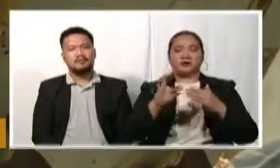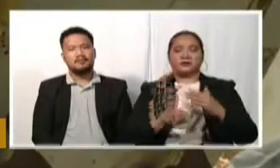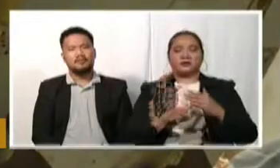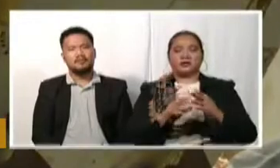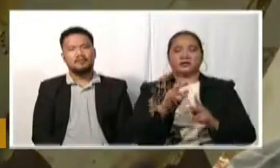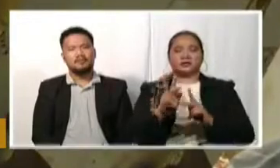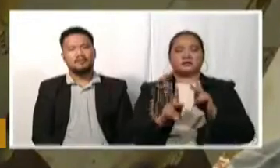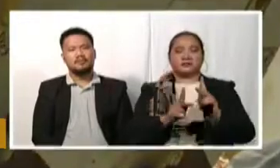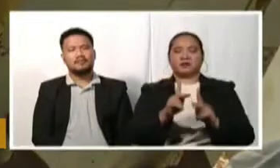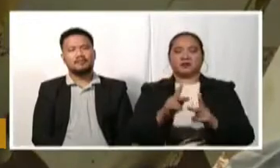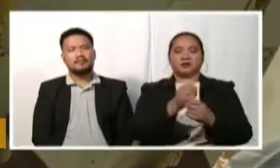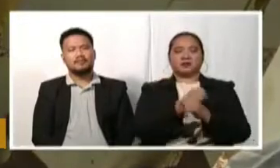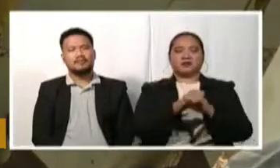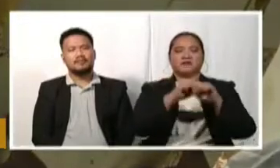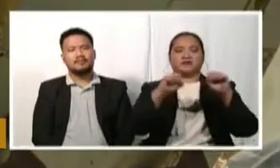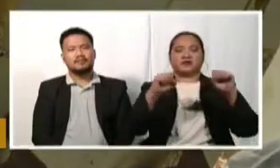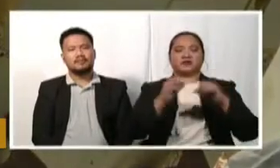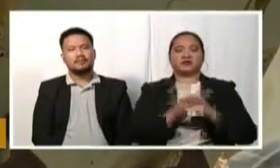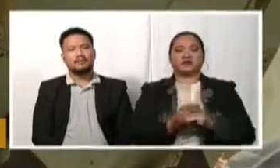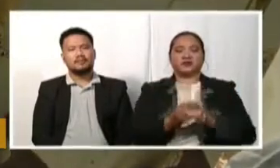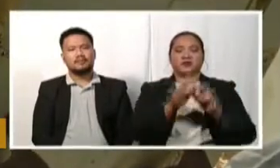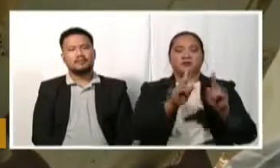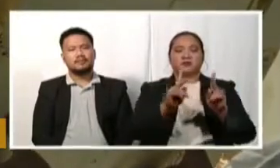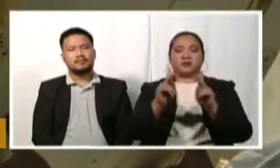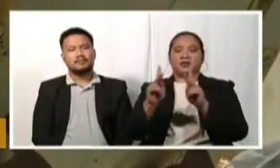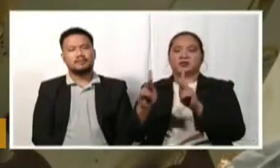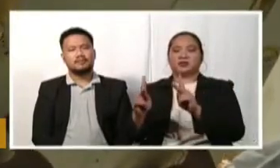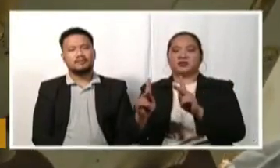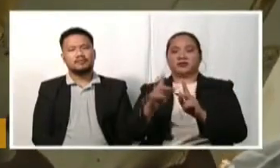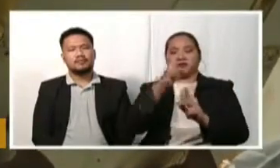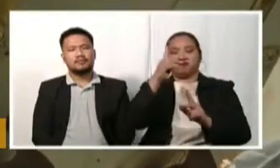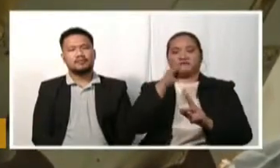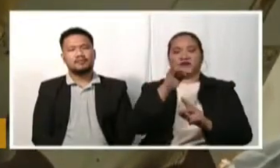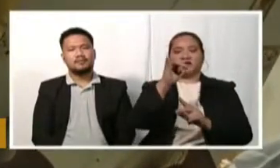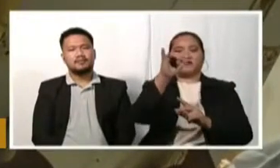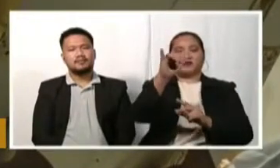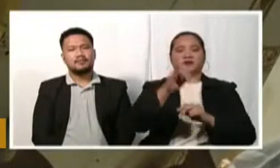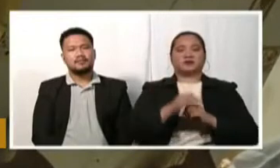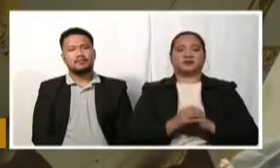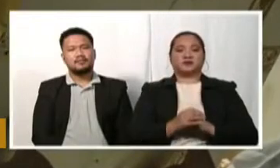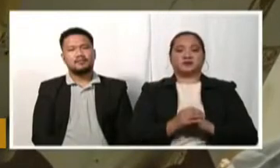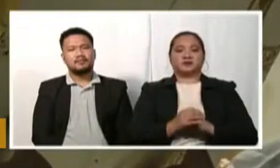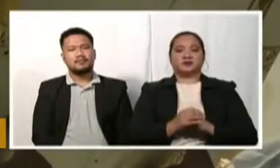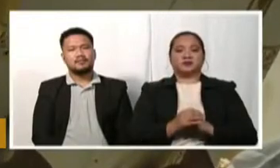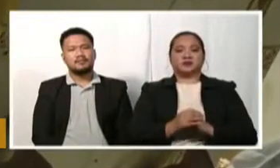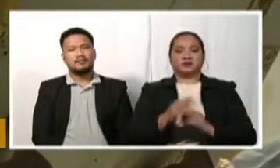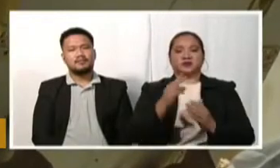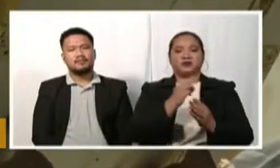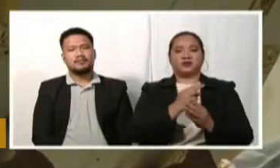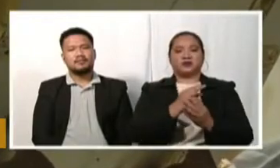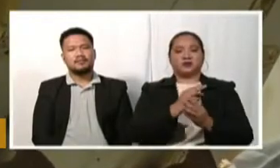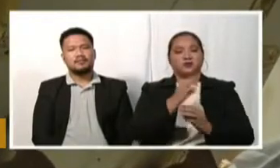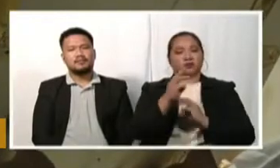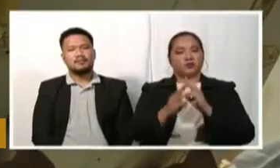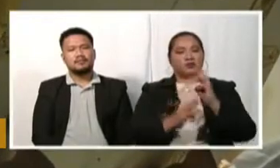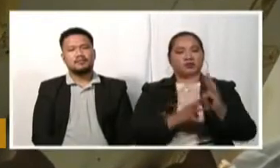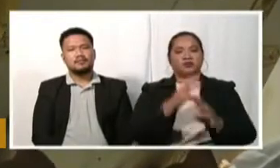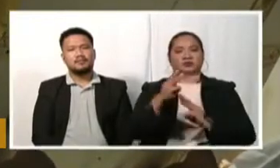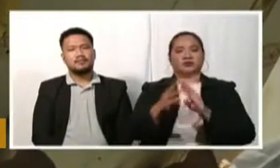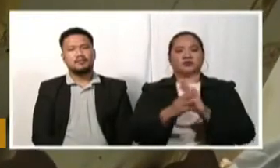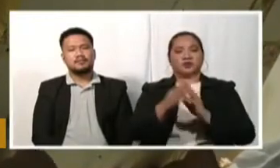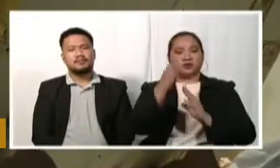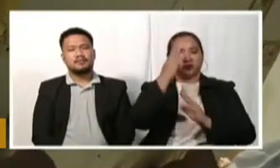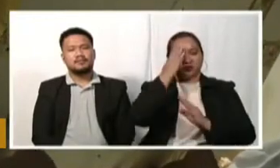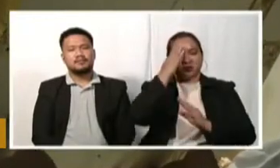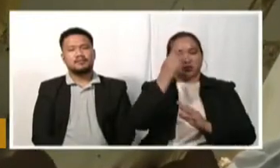human salvation which you planned from all eternity. May the whole world know and